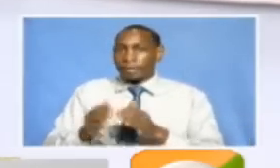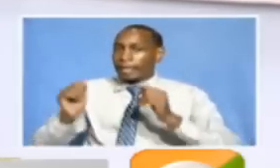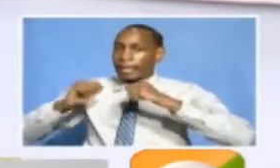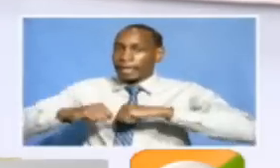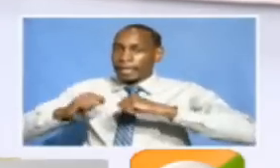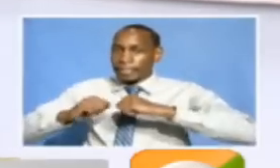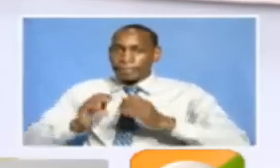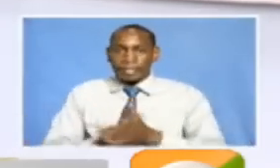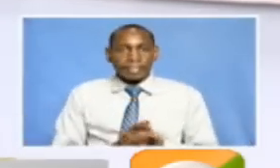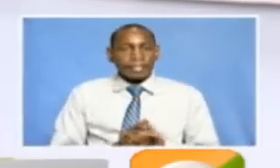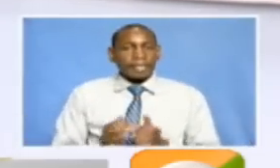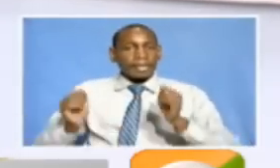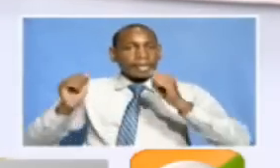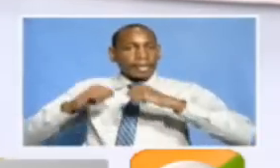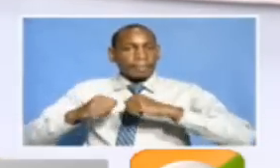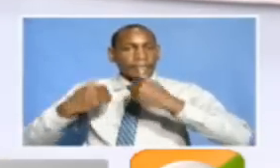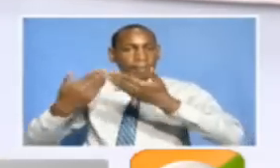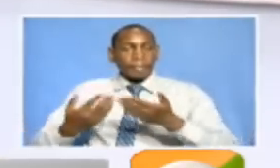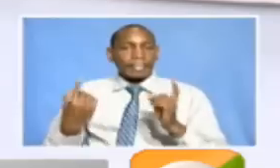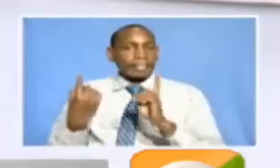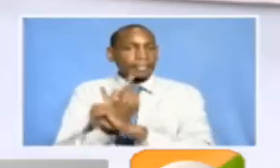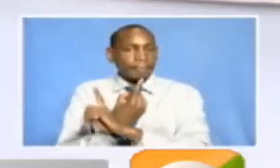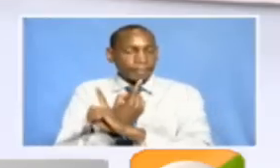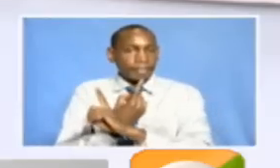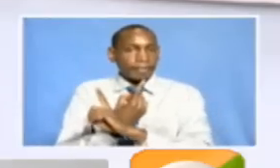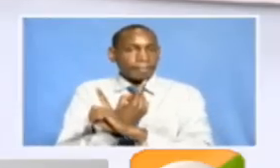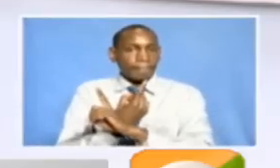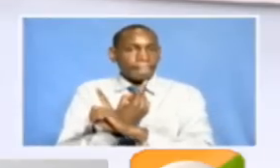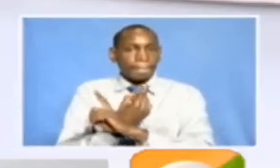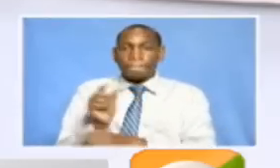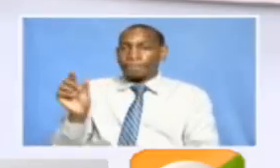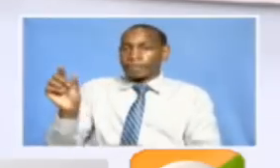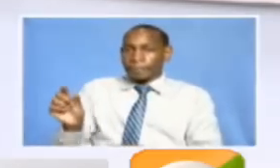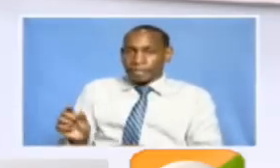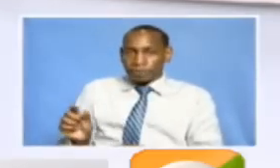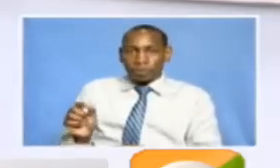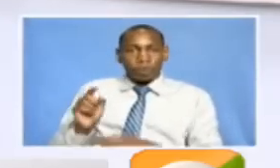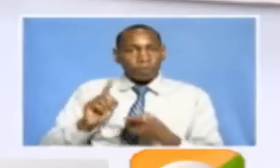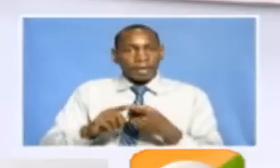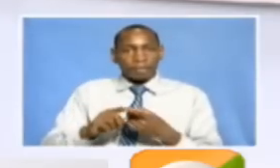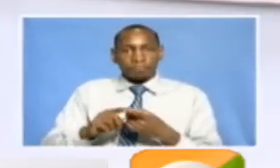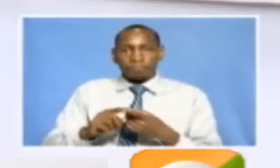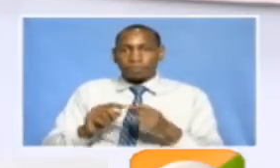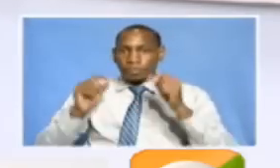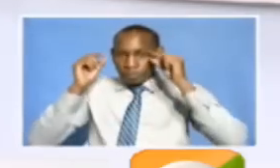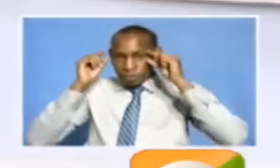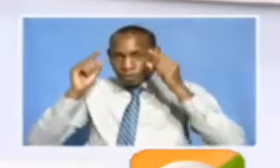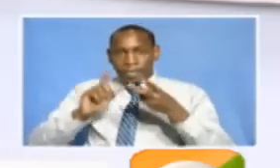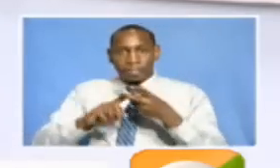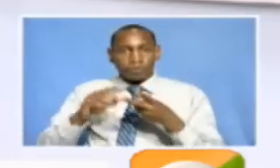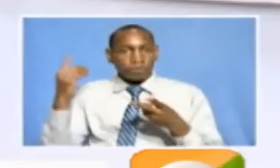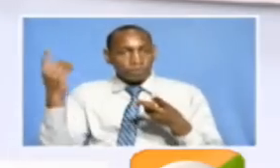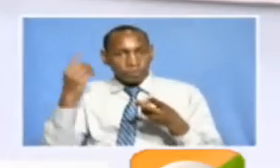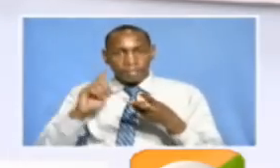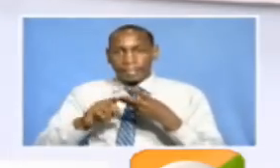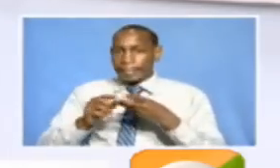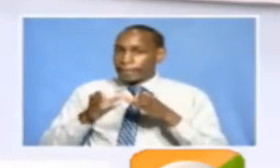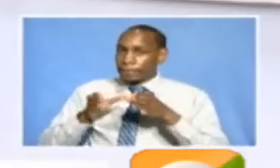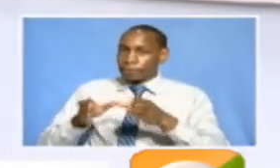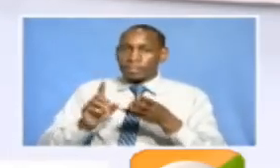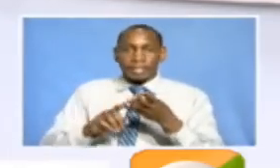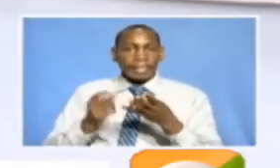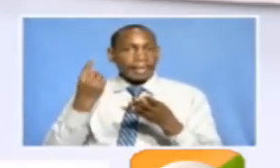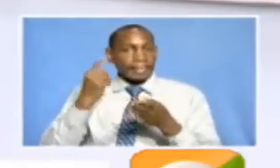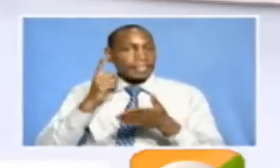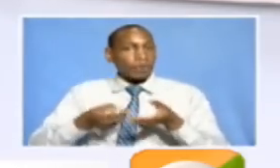now consent goes into a whole other area. Right. Was the person sober? Were they drunk or not? You know, were they forced? Did they understand what